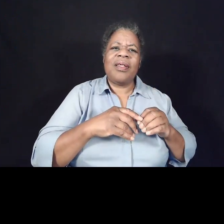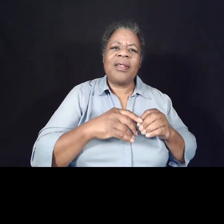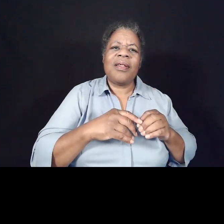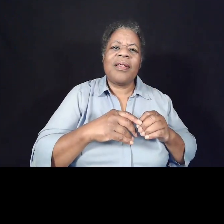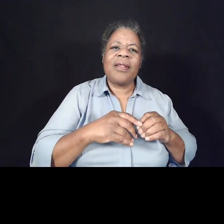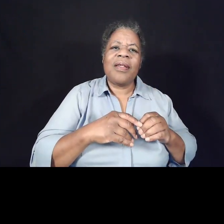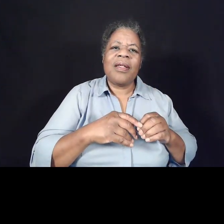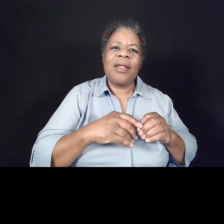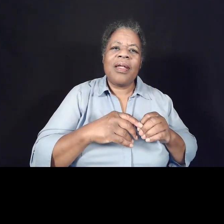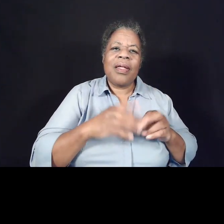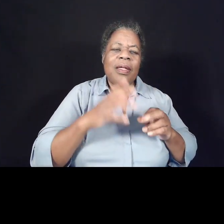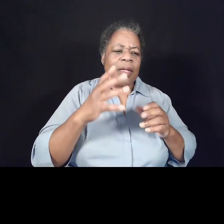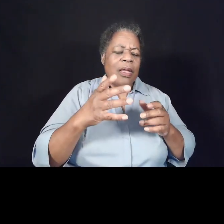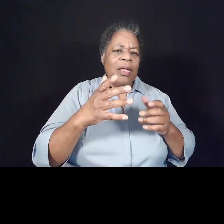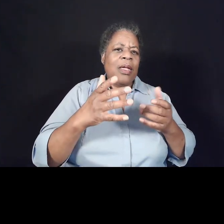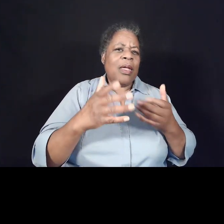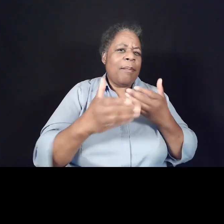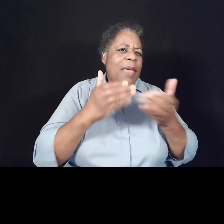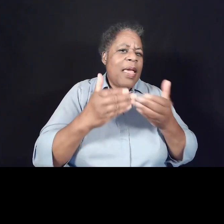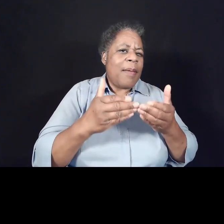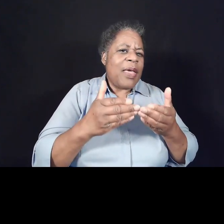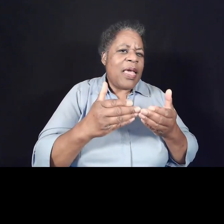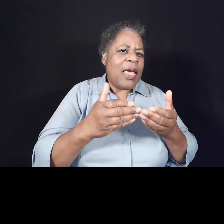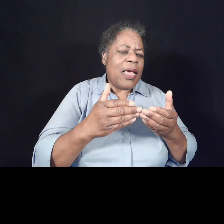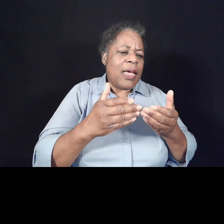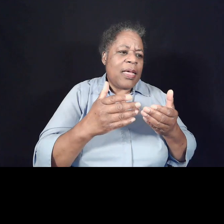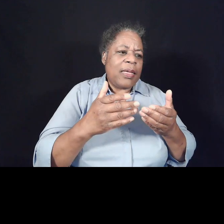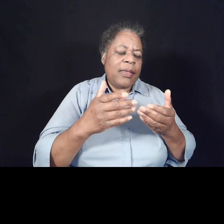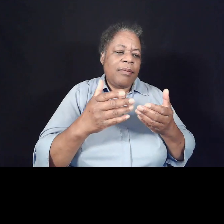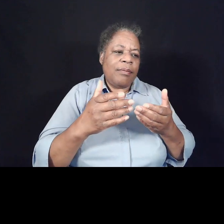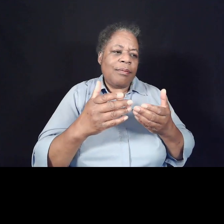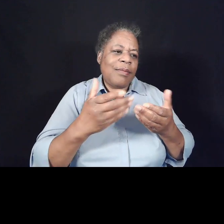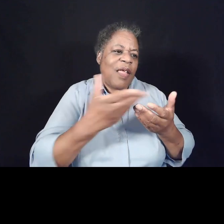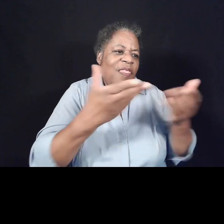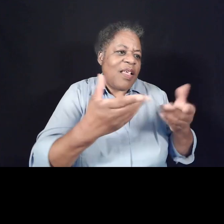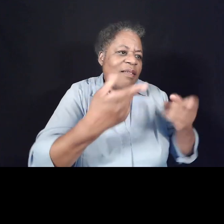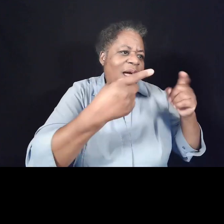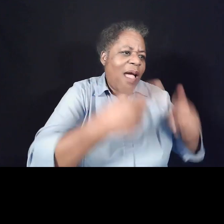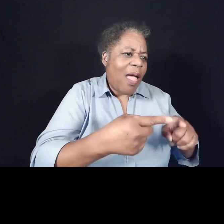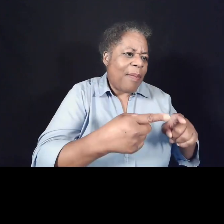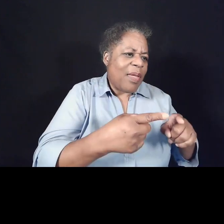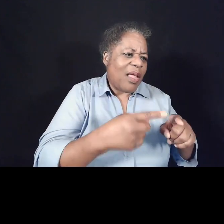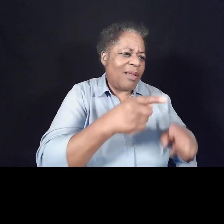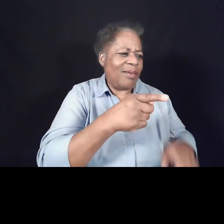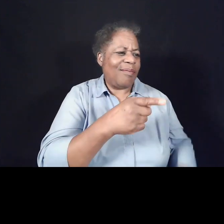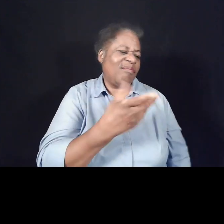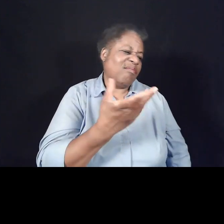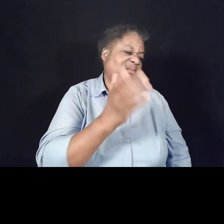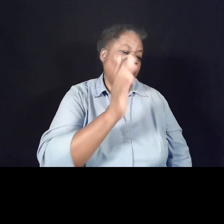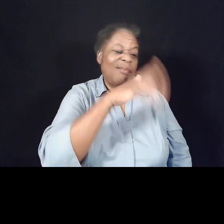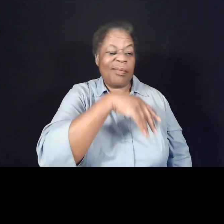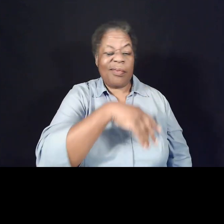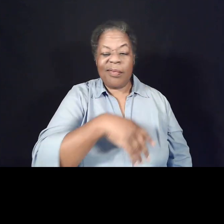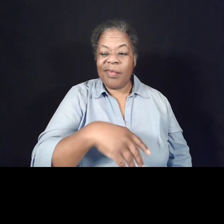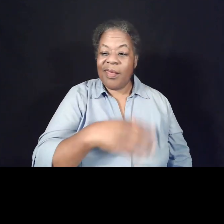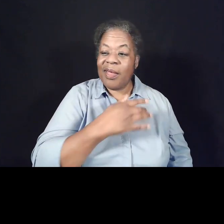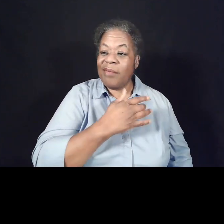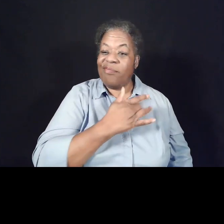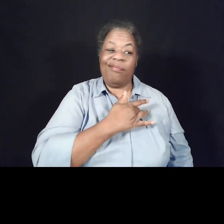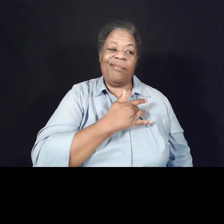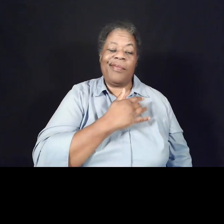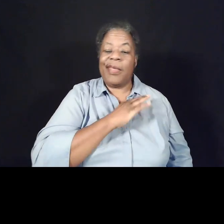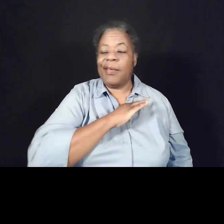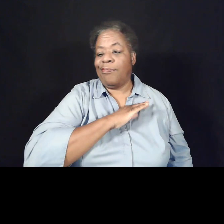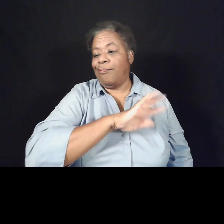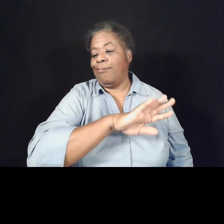If you've been callous to the things that break God's heart, if you've been unmoved by the pain that